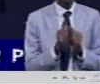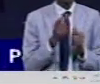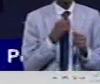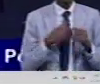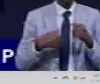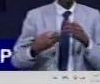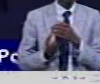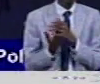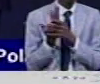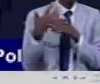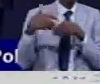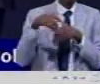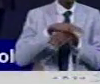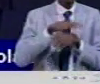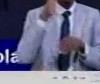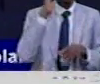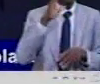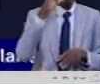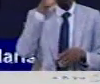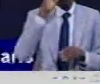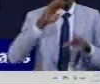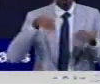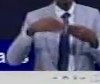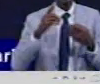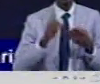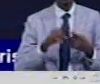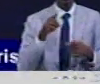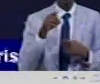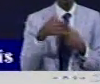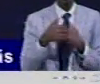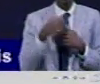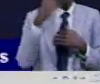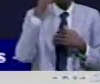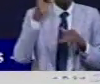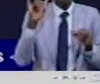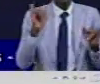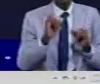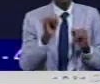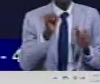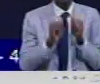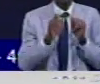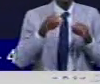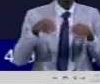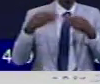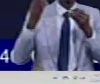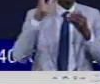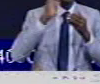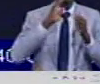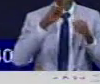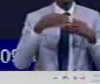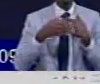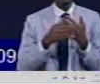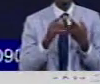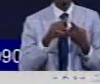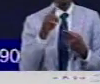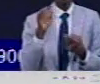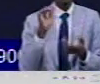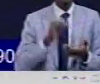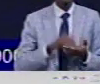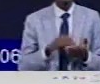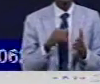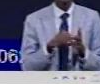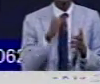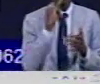shall be measured to you again. It is time to give our tithe and our offering. So wherever you